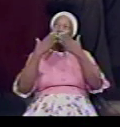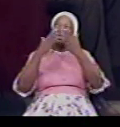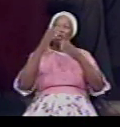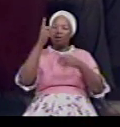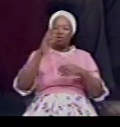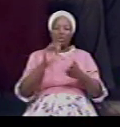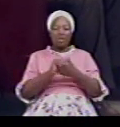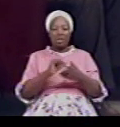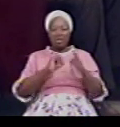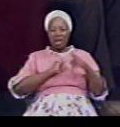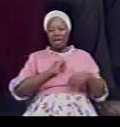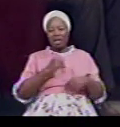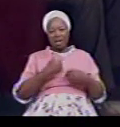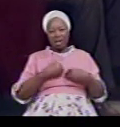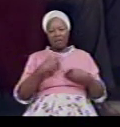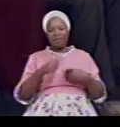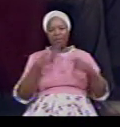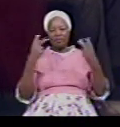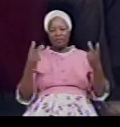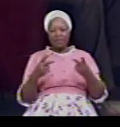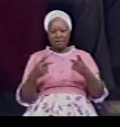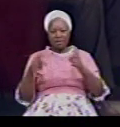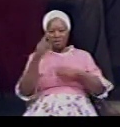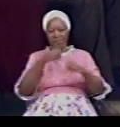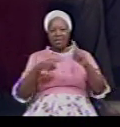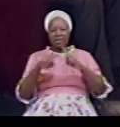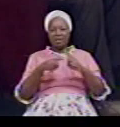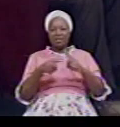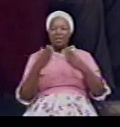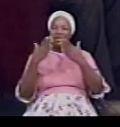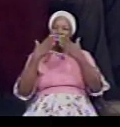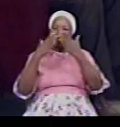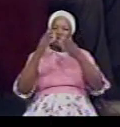victory. Say it for yourself.